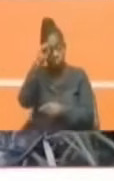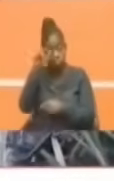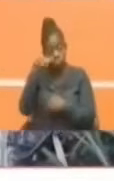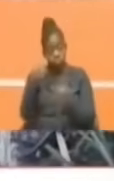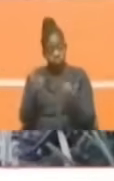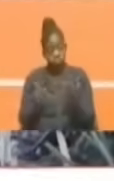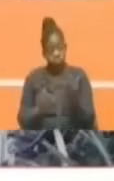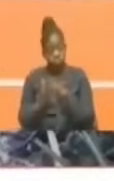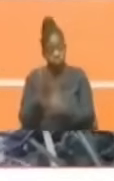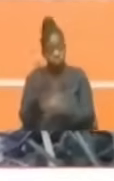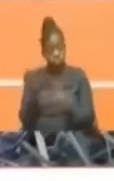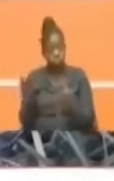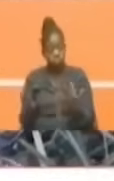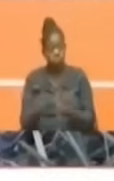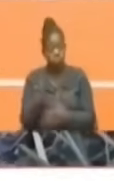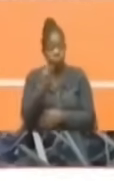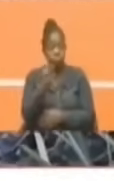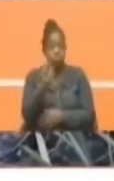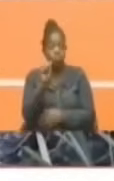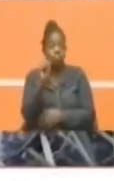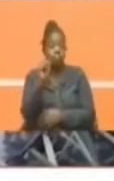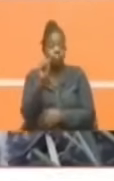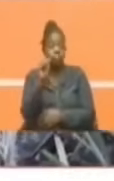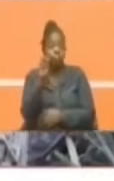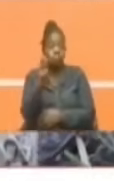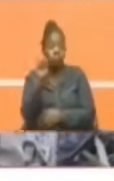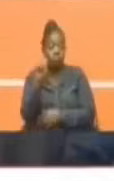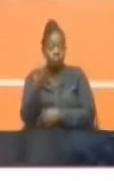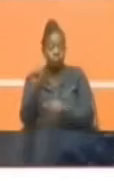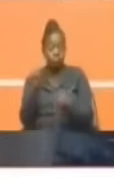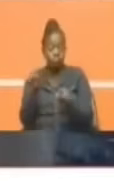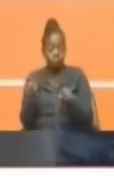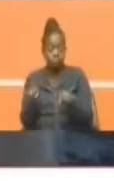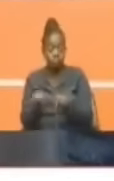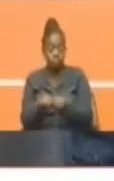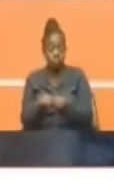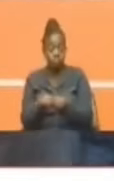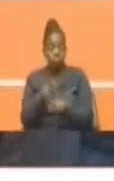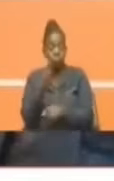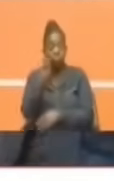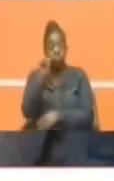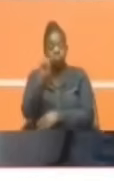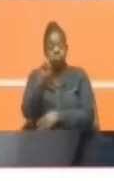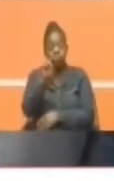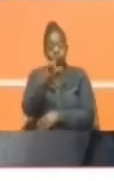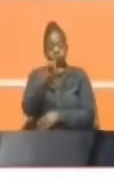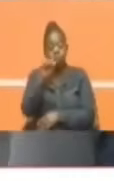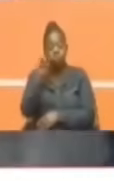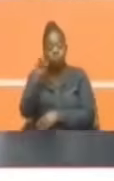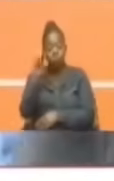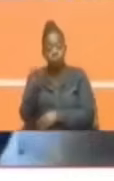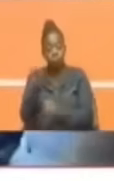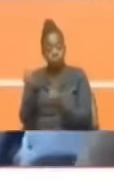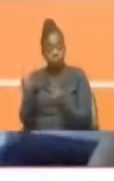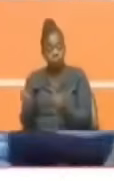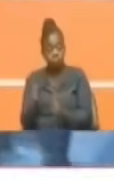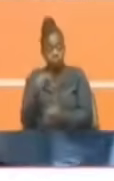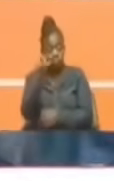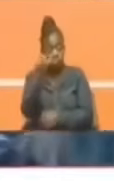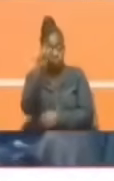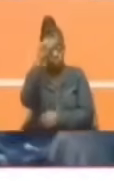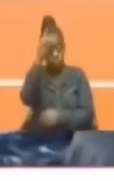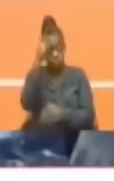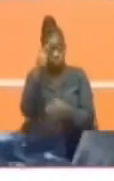gye guyitira kuliko Katikamo, Kiwumbulo, Mulema, Kyatokoolo, Kaswa n'ebirala nga misira kino buli omu